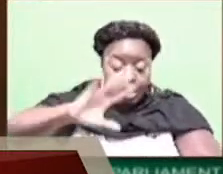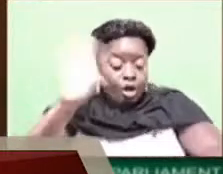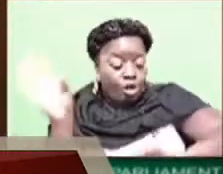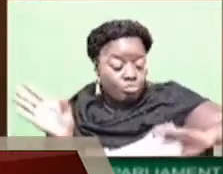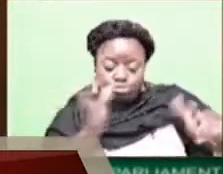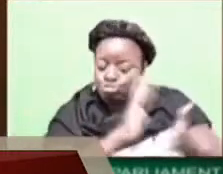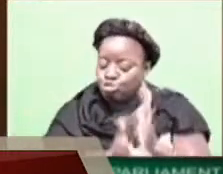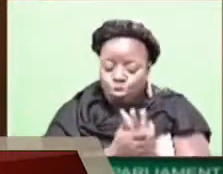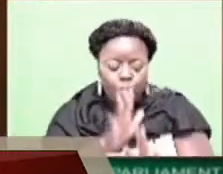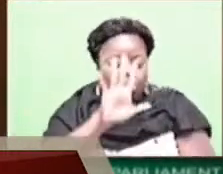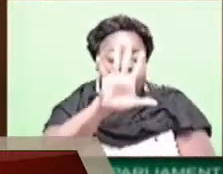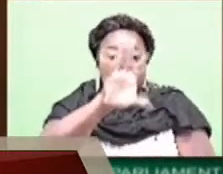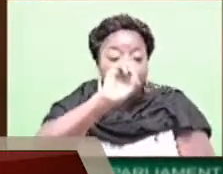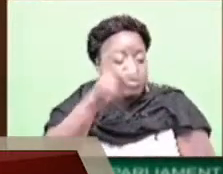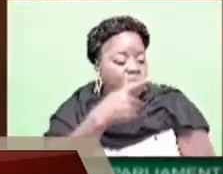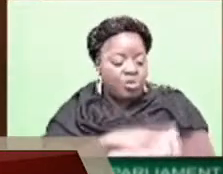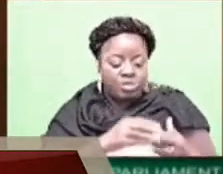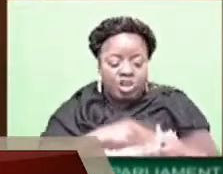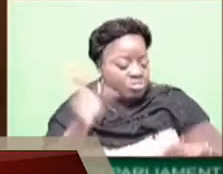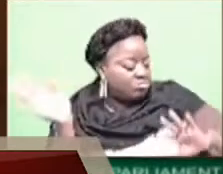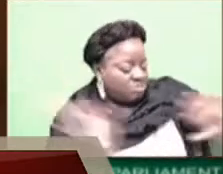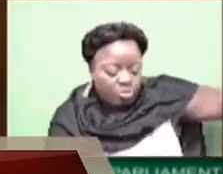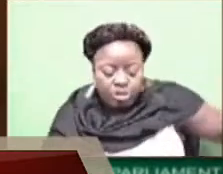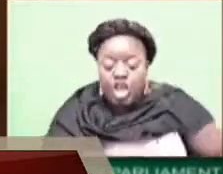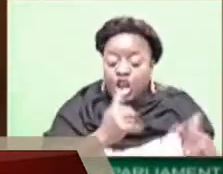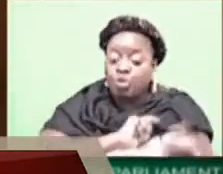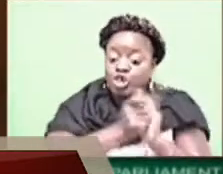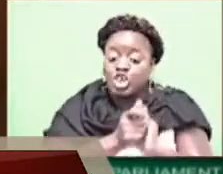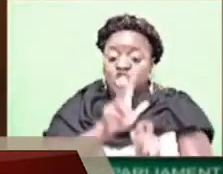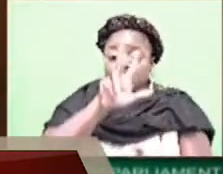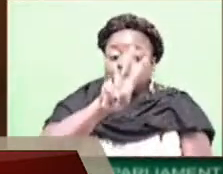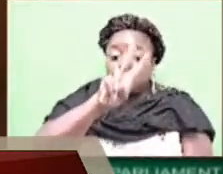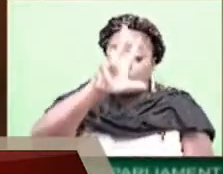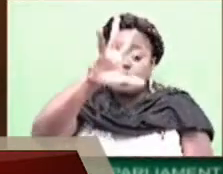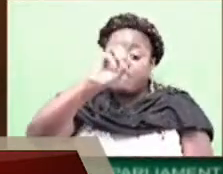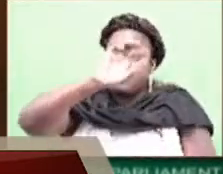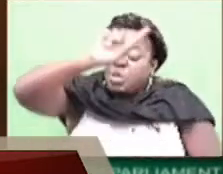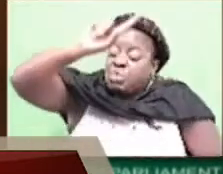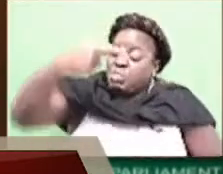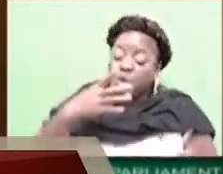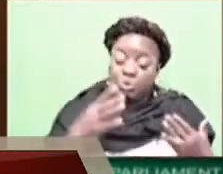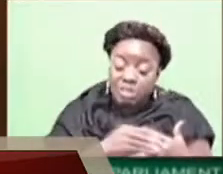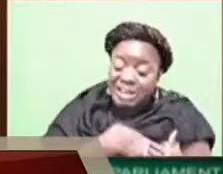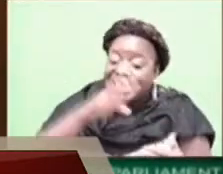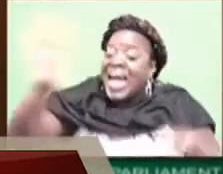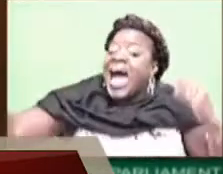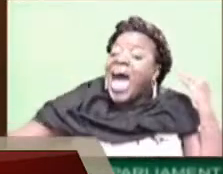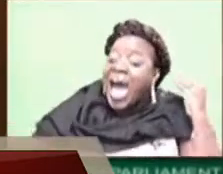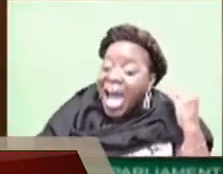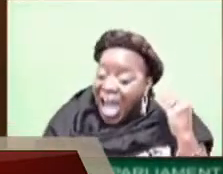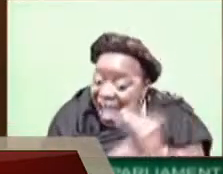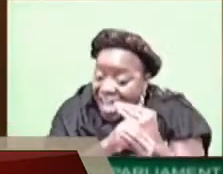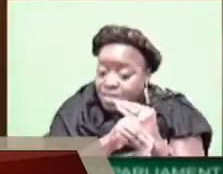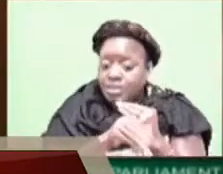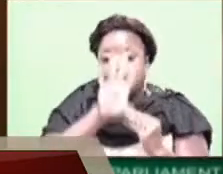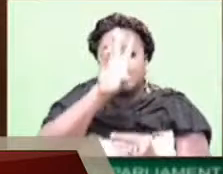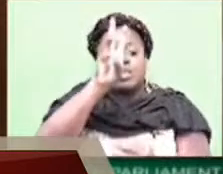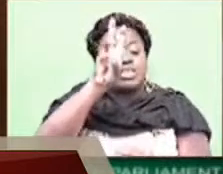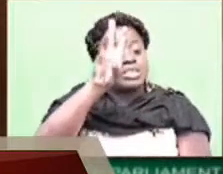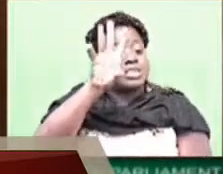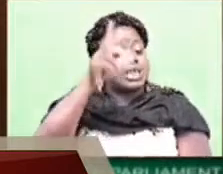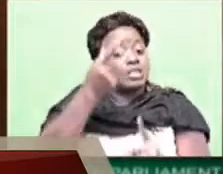and 6 months to $250,000 and 6 months. So the bill allows